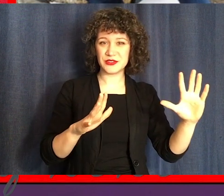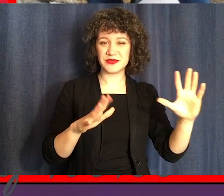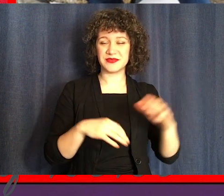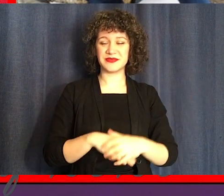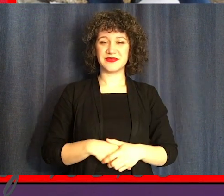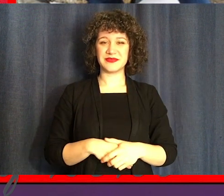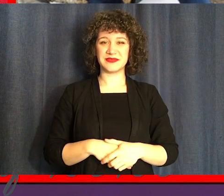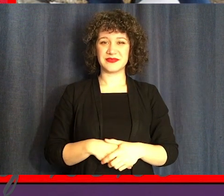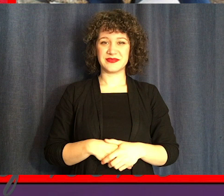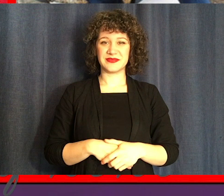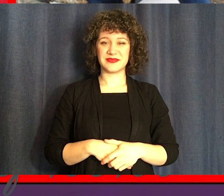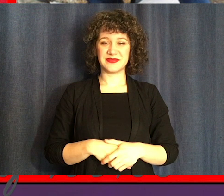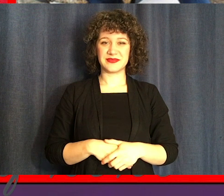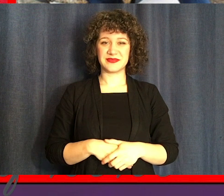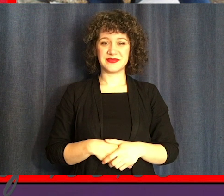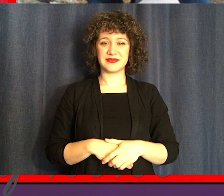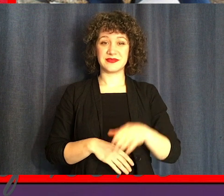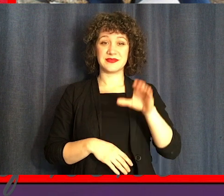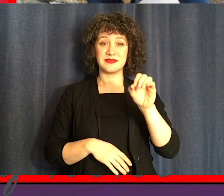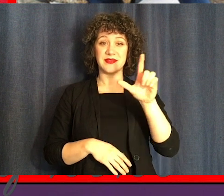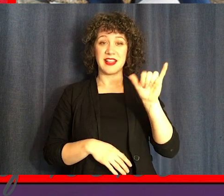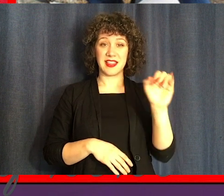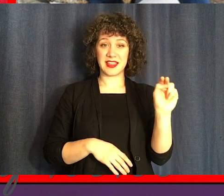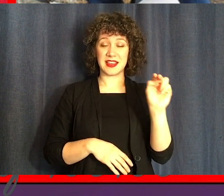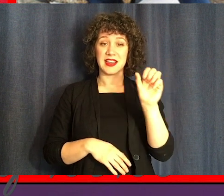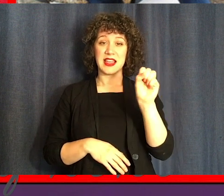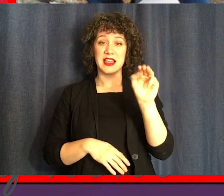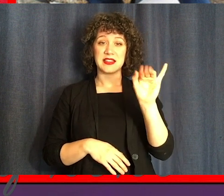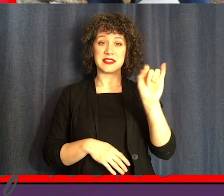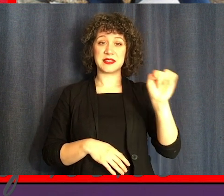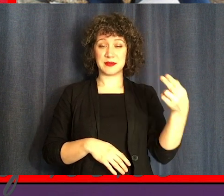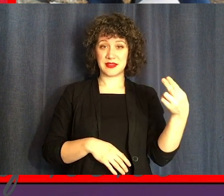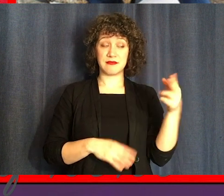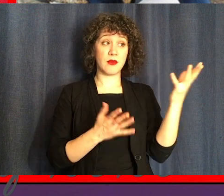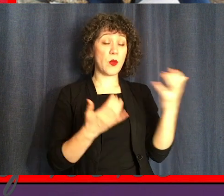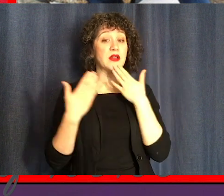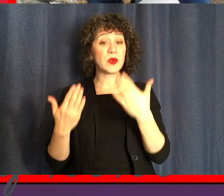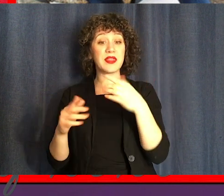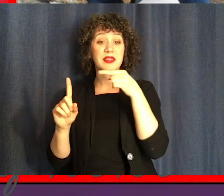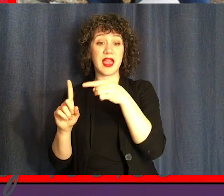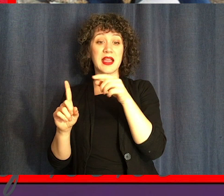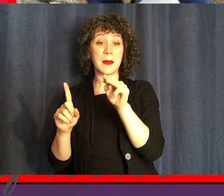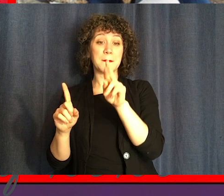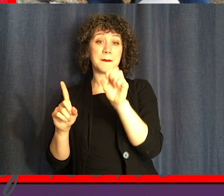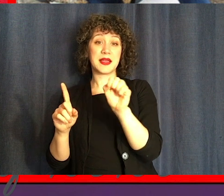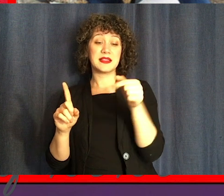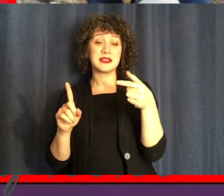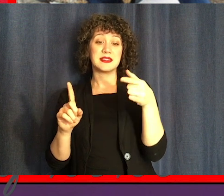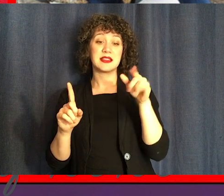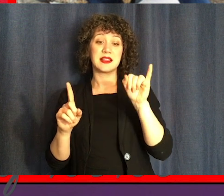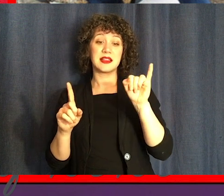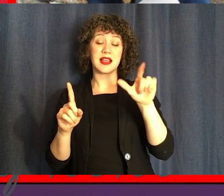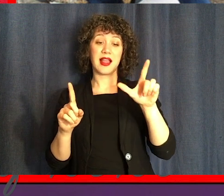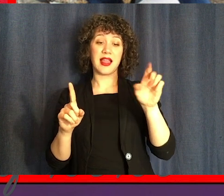Colin Smith. Colin would like to thank Mrs. Gillespie for going above and beyond for him, and thank all of the